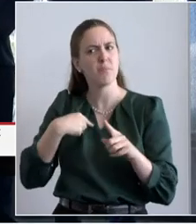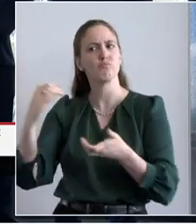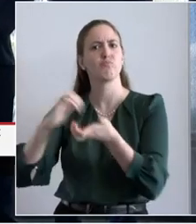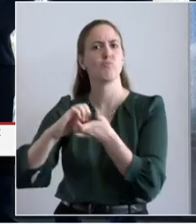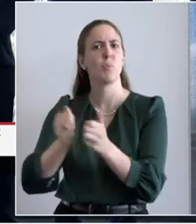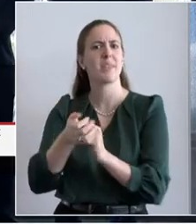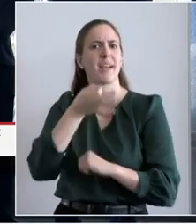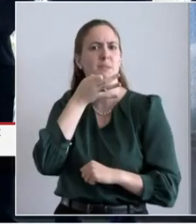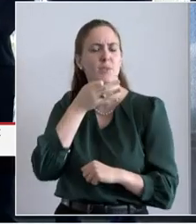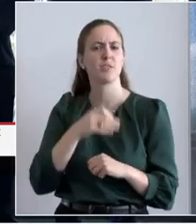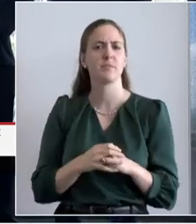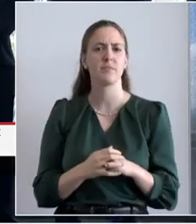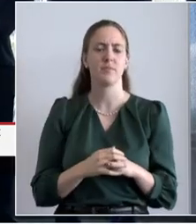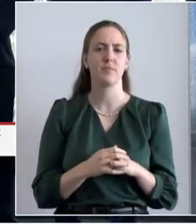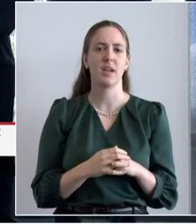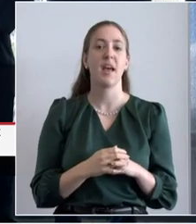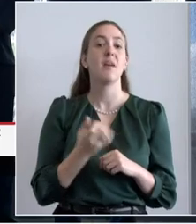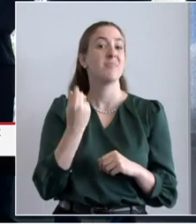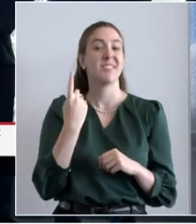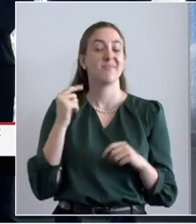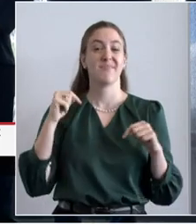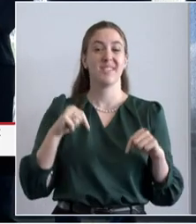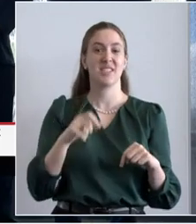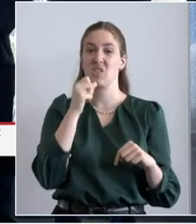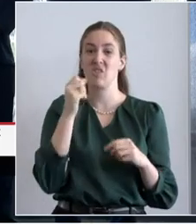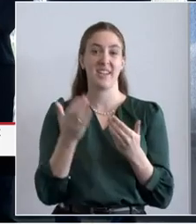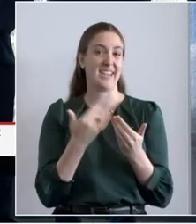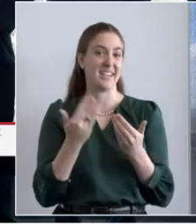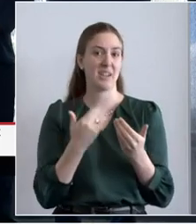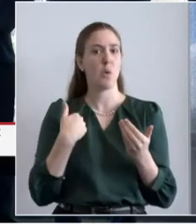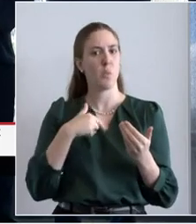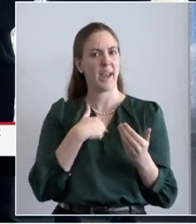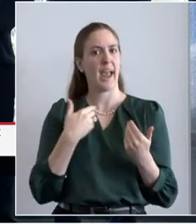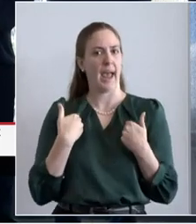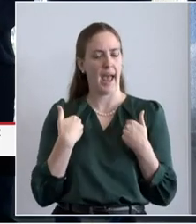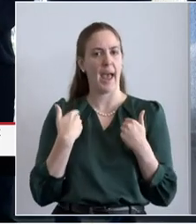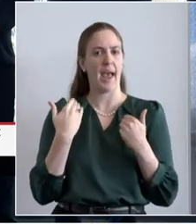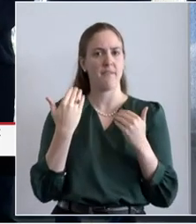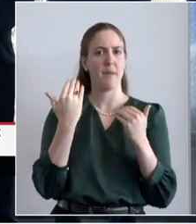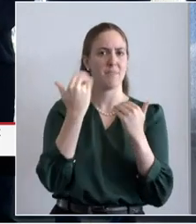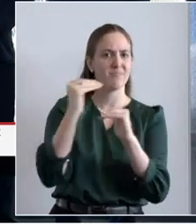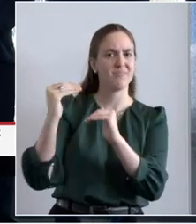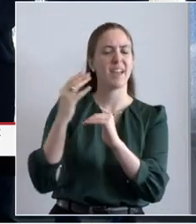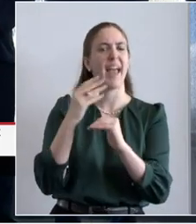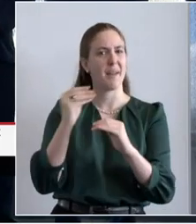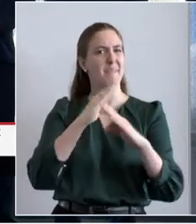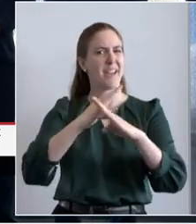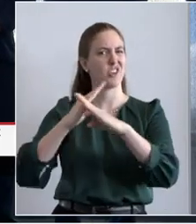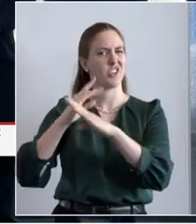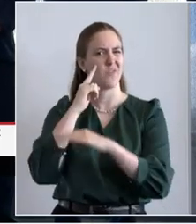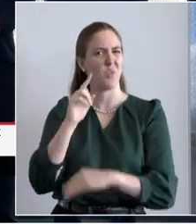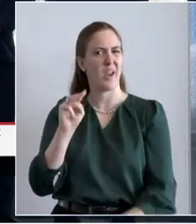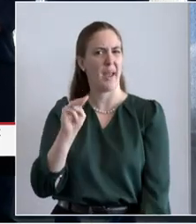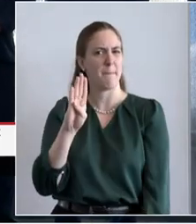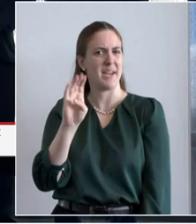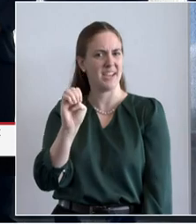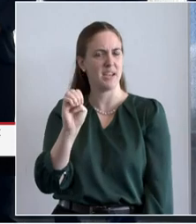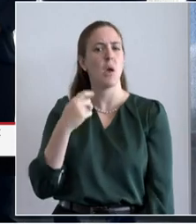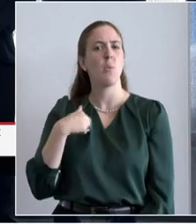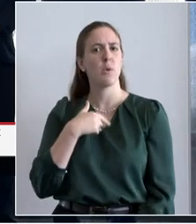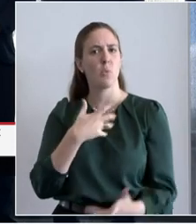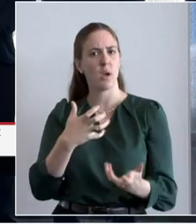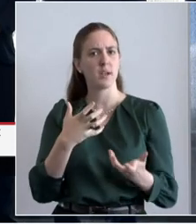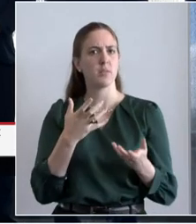easy, as there are definable barriers for our MBEs when trying to meet the supplier and service needs of our large